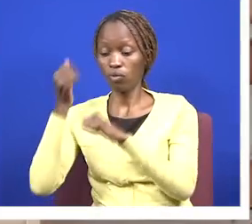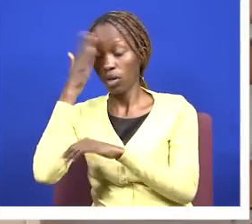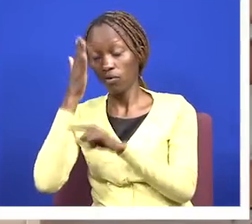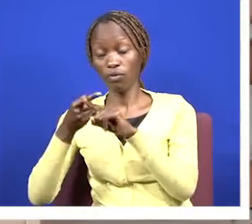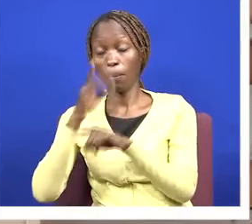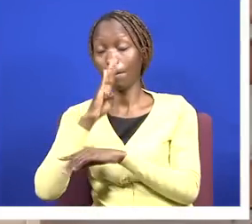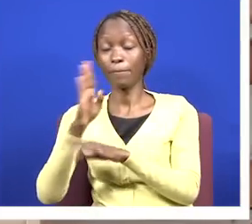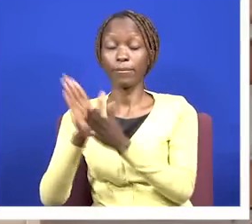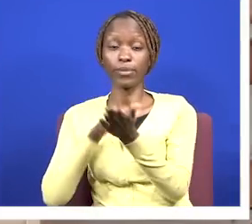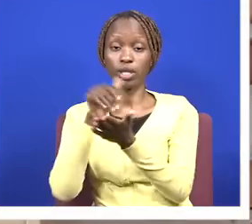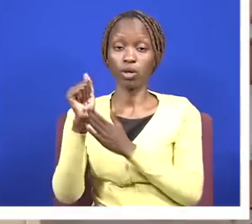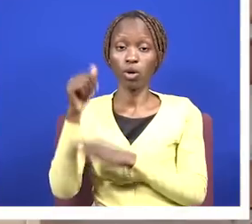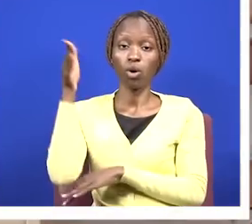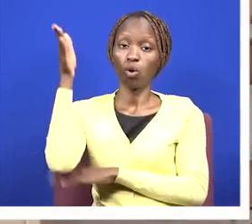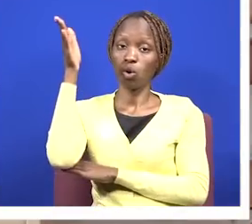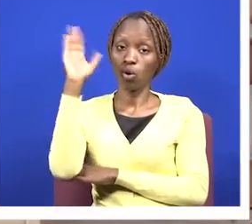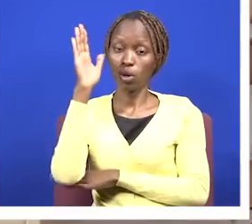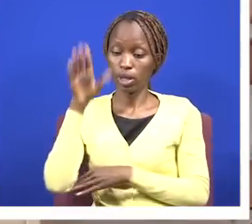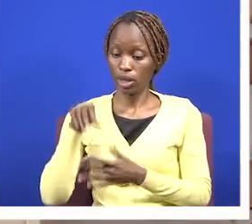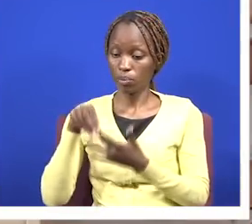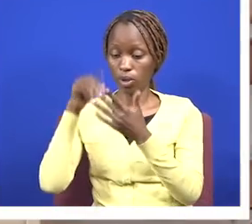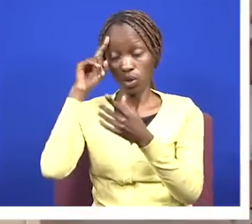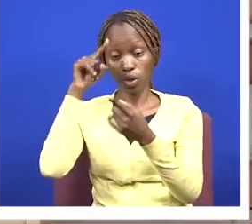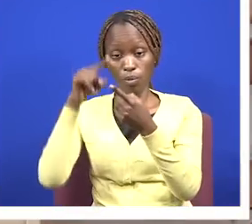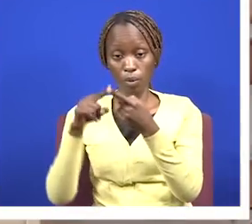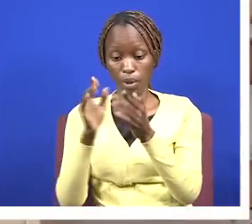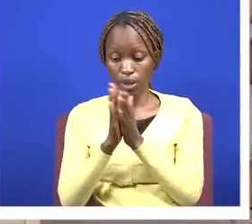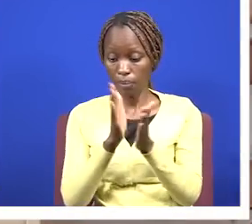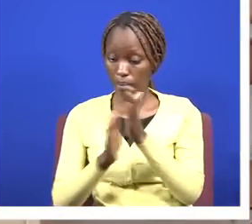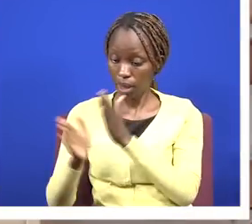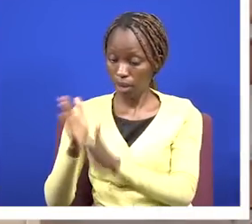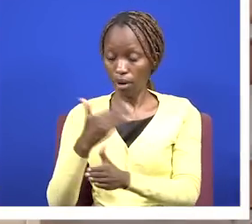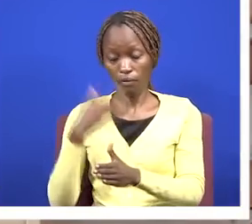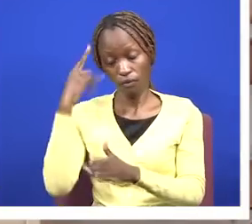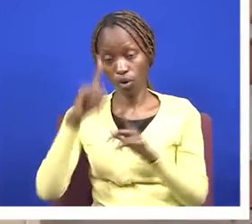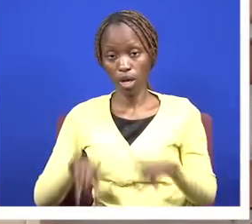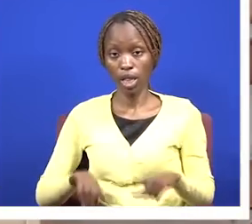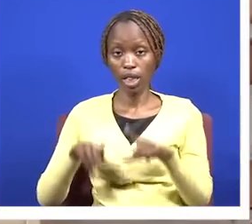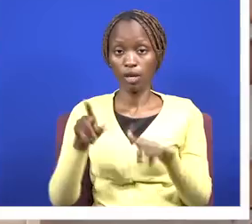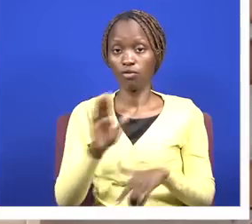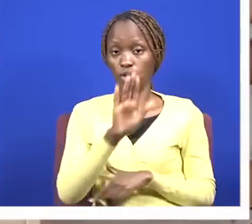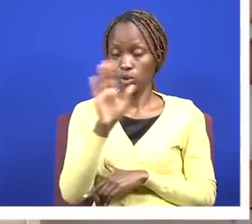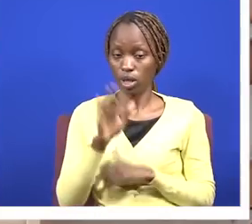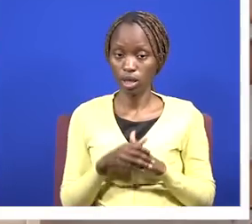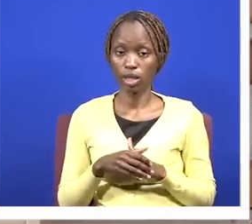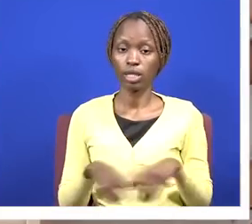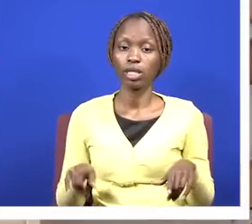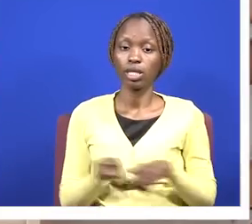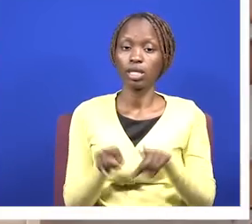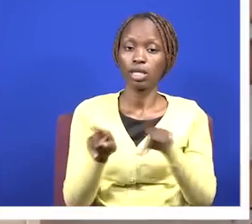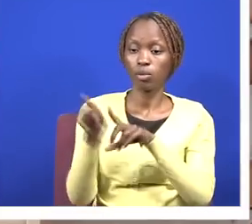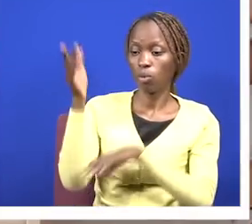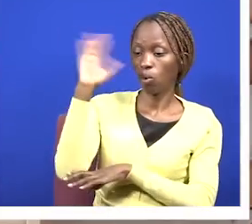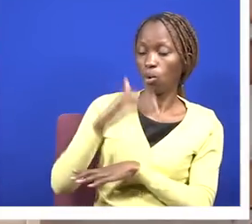and girls, God has a special purpose and a plan for your life too, just like he had for